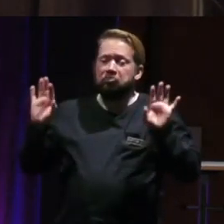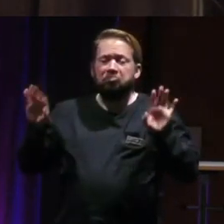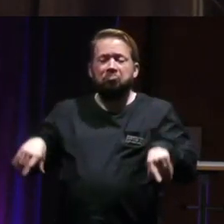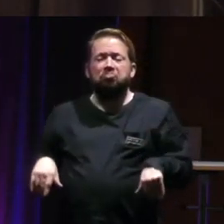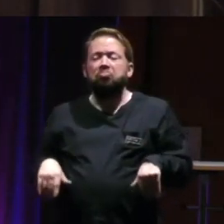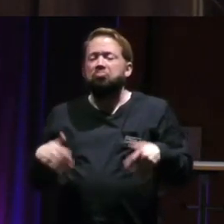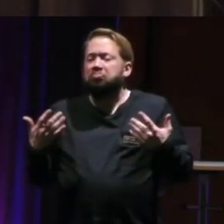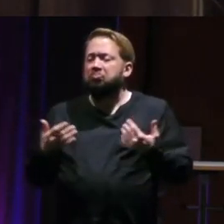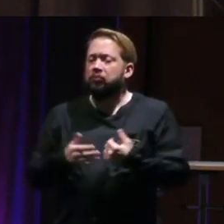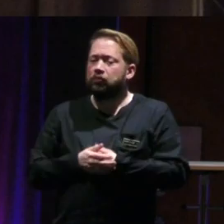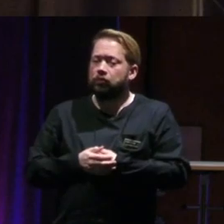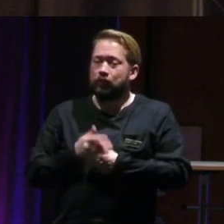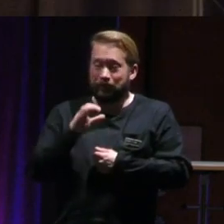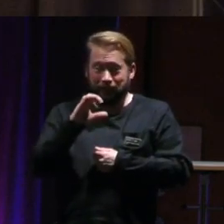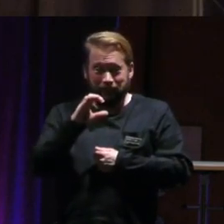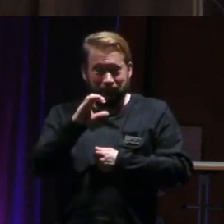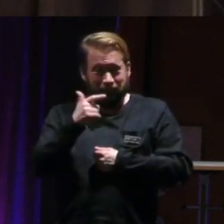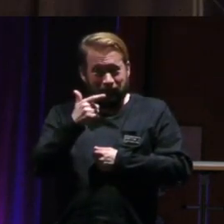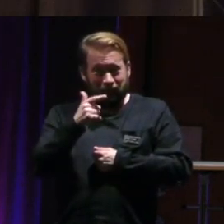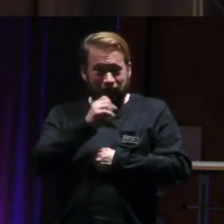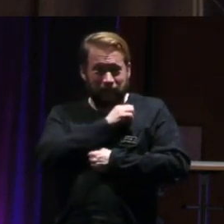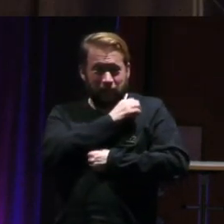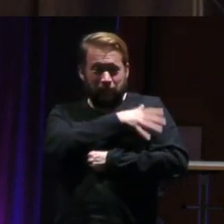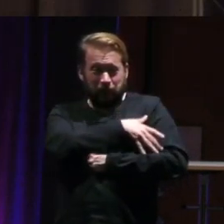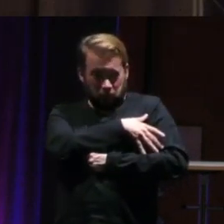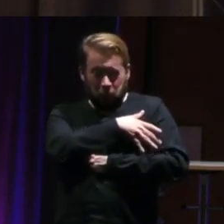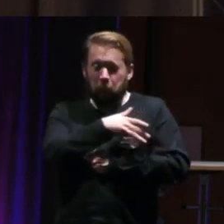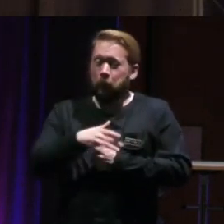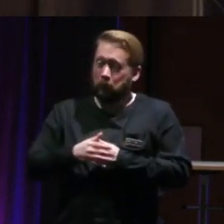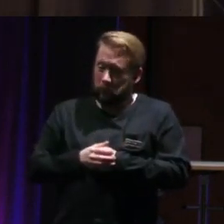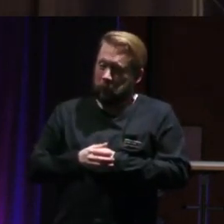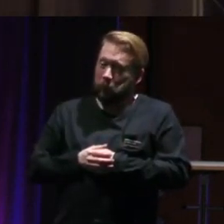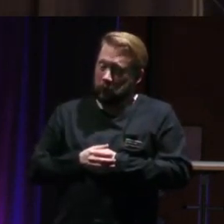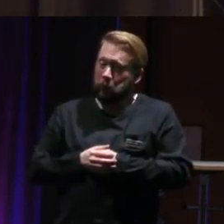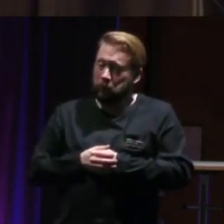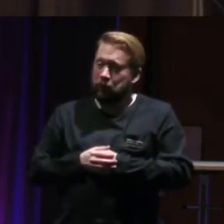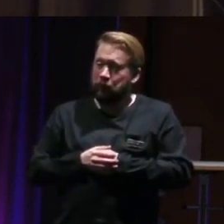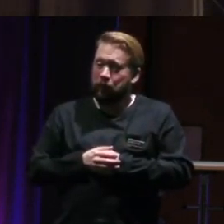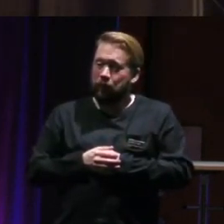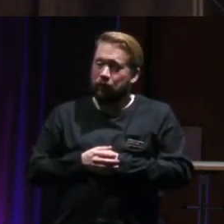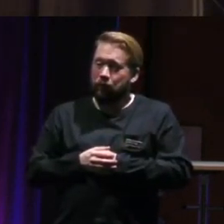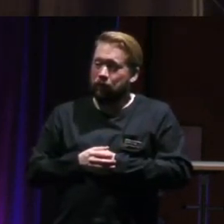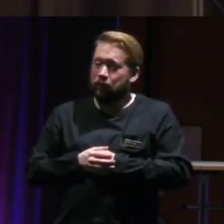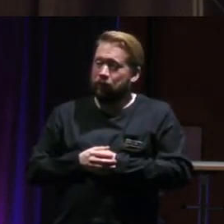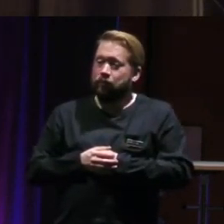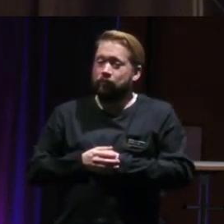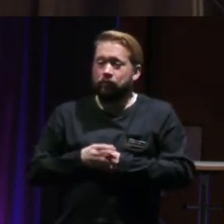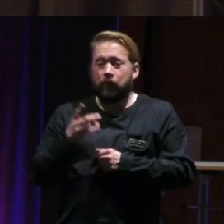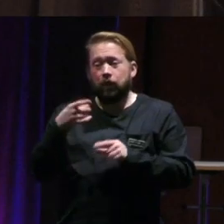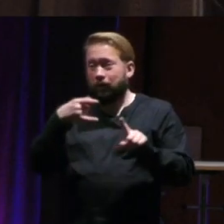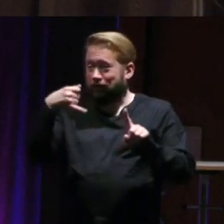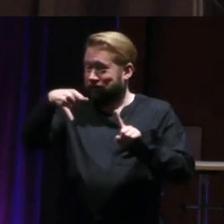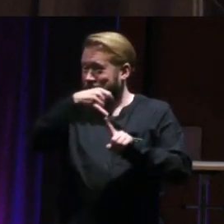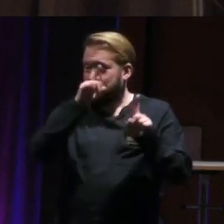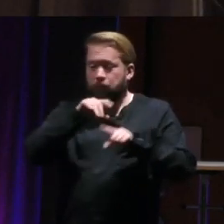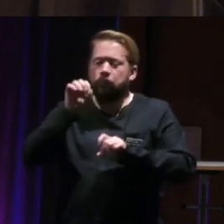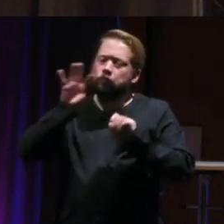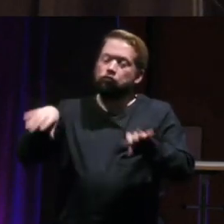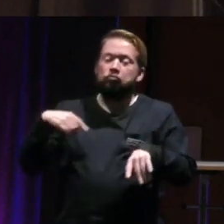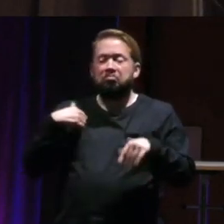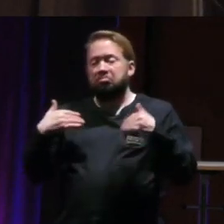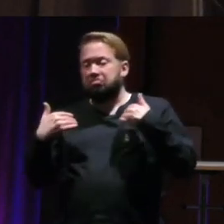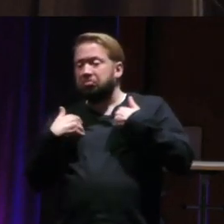and it's they will of course grow to maybe they will grow up